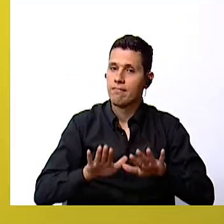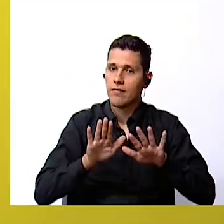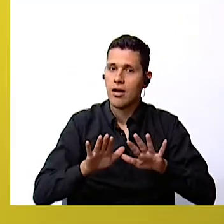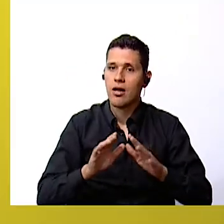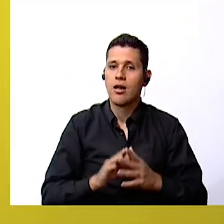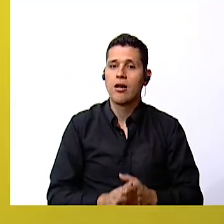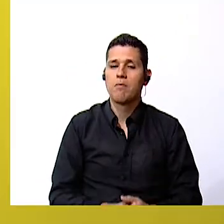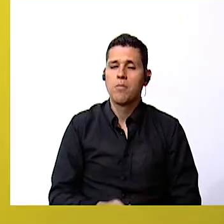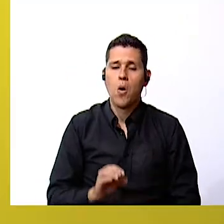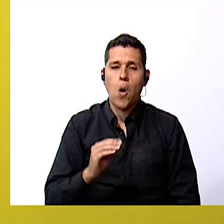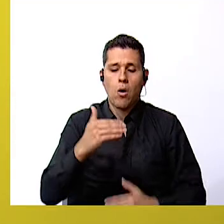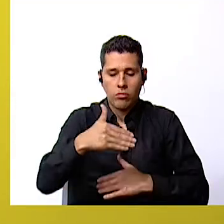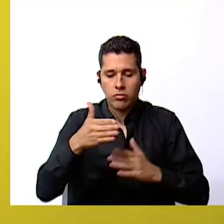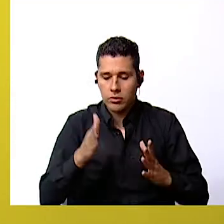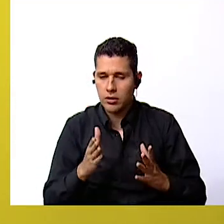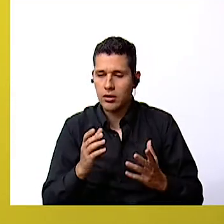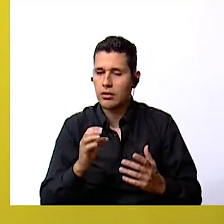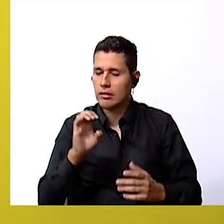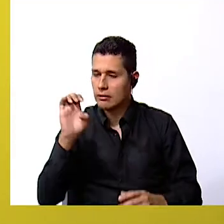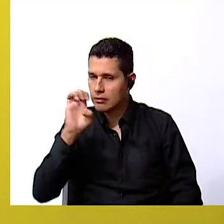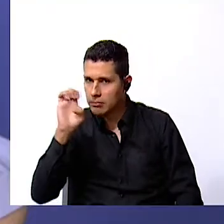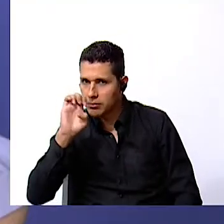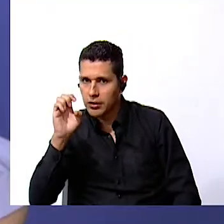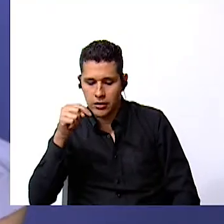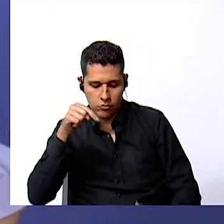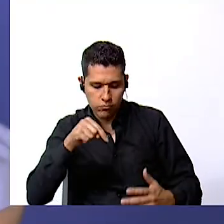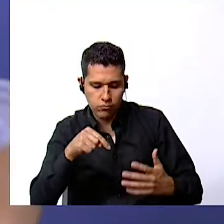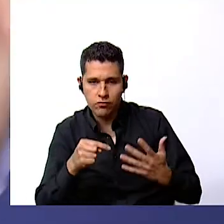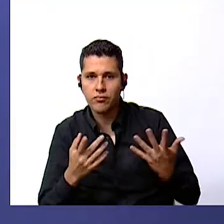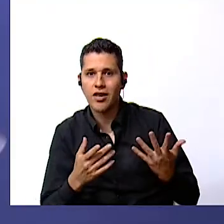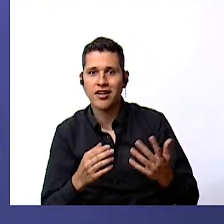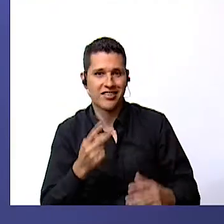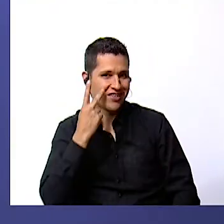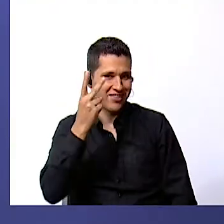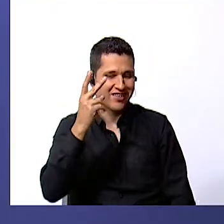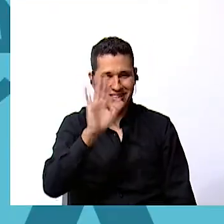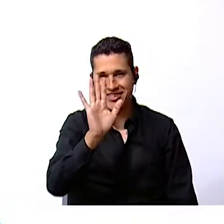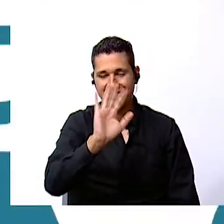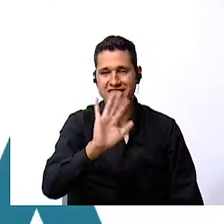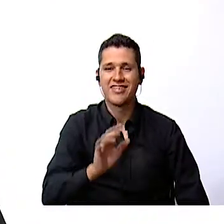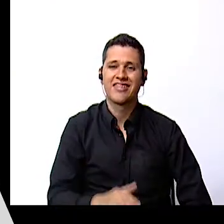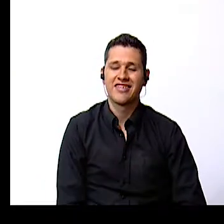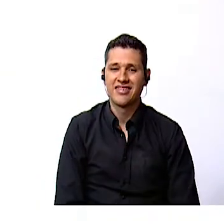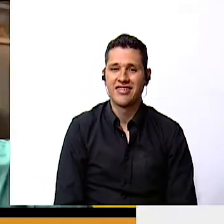what? I will go and check if we have an emergency kit. See ya! Bye!